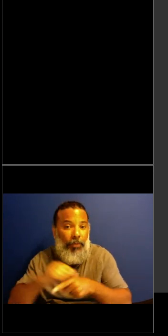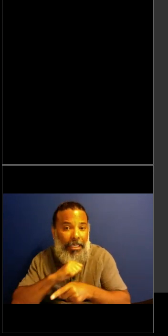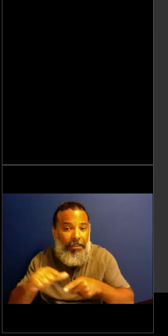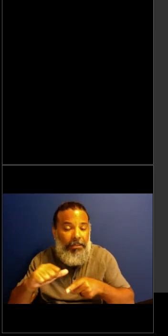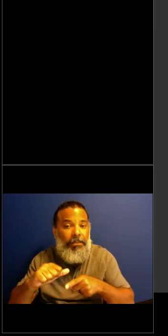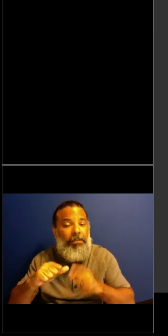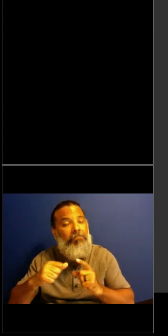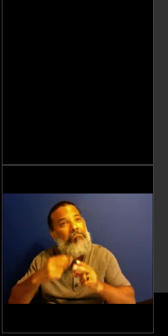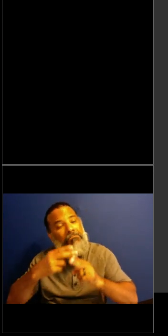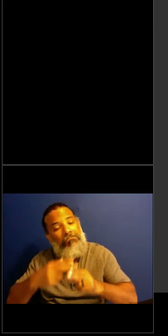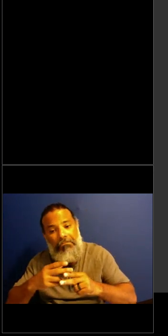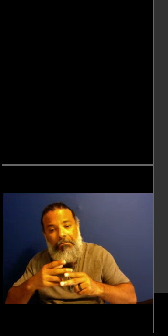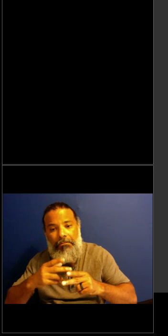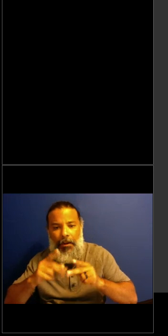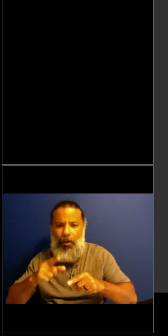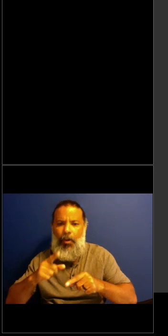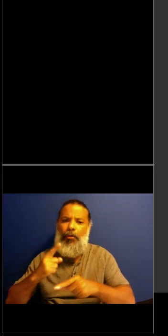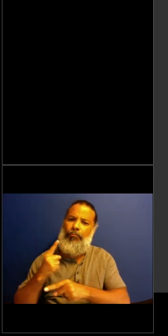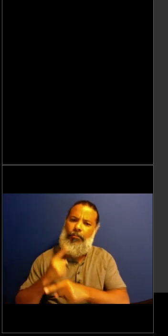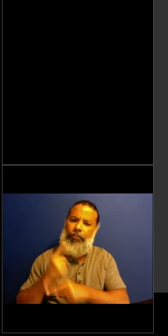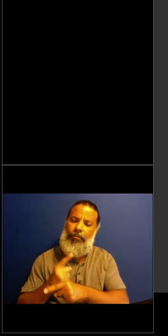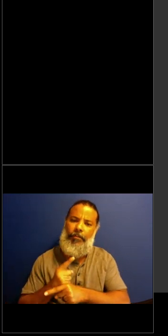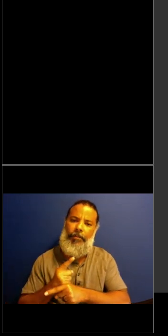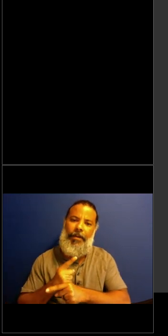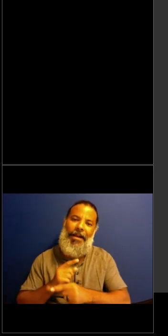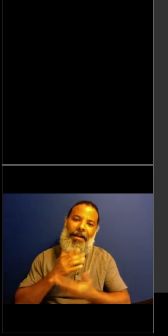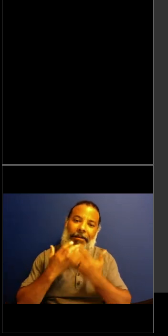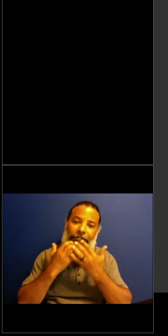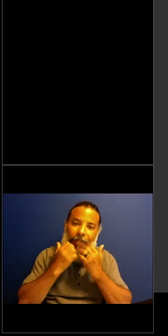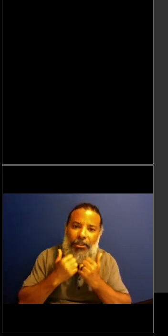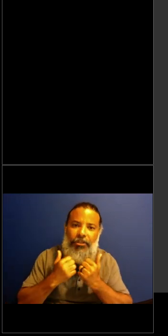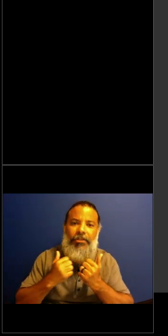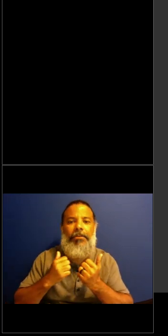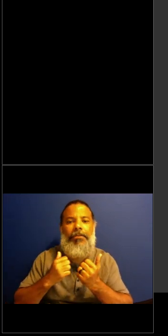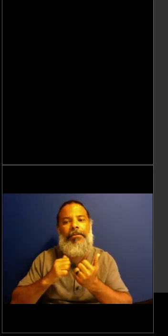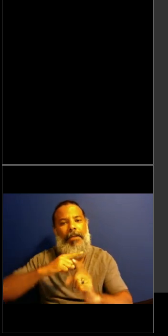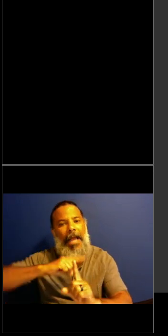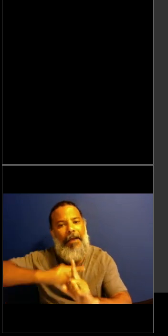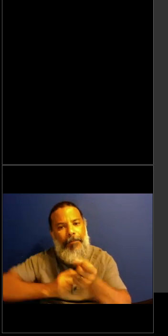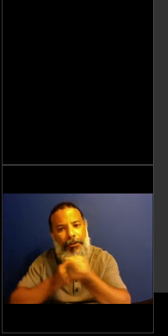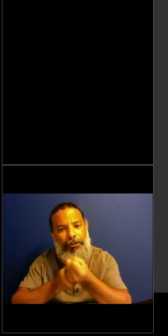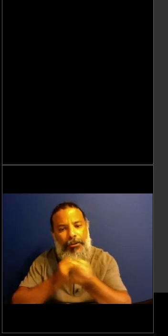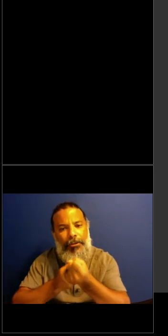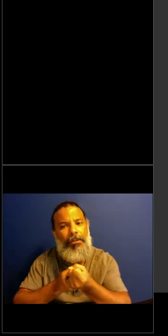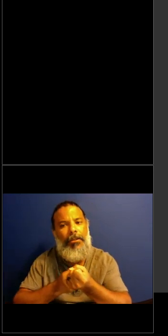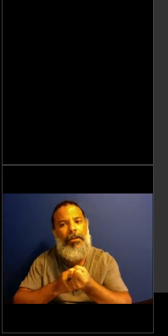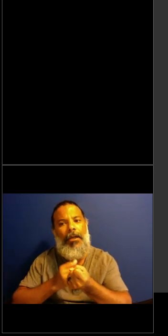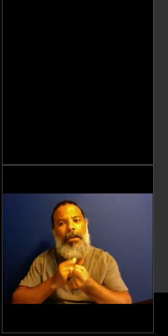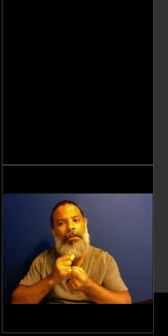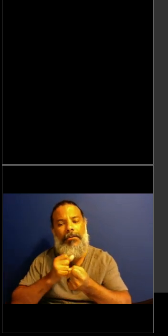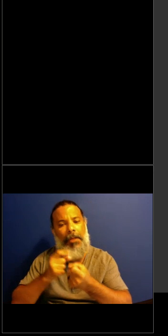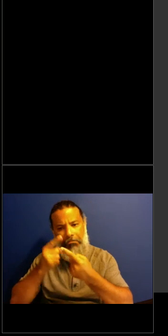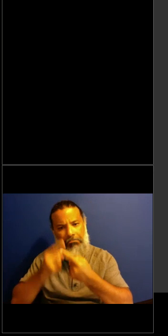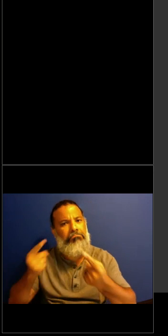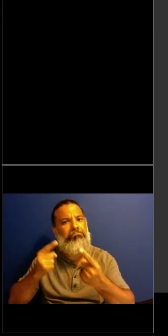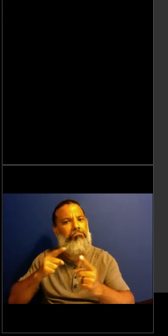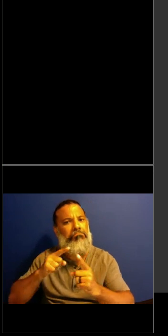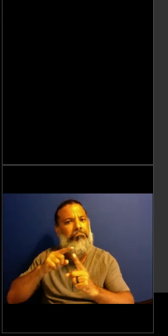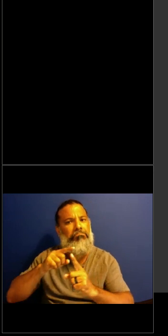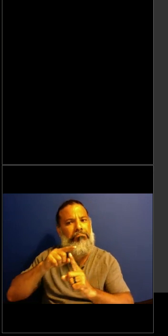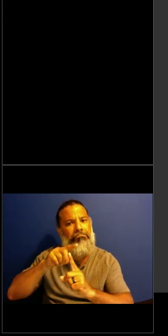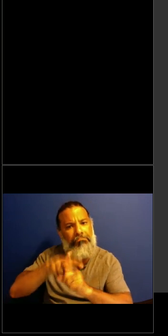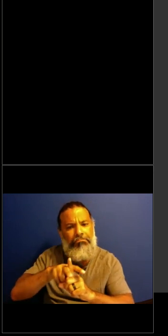to people appropriately and with compassion and with affirmation are not inconsistent with descriptivist value system, but that descriptivist